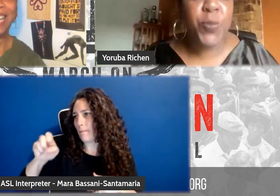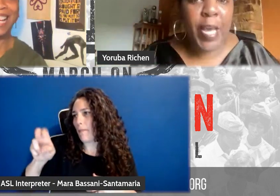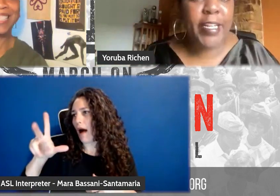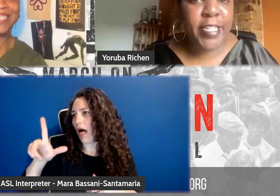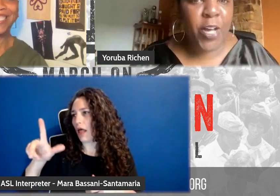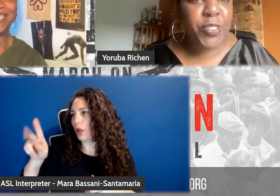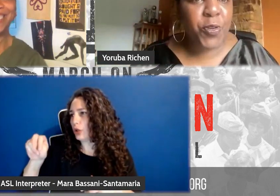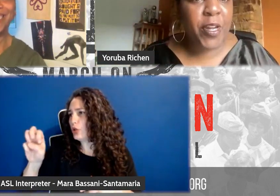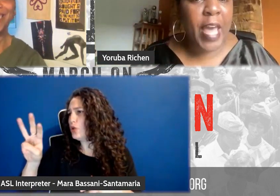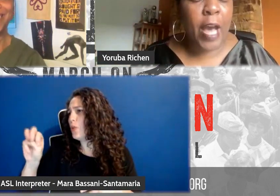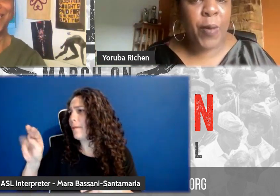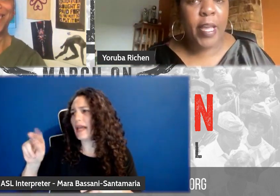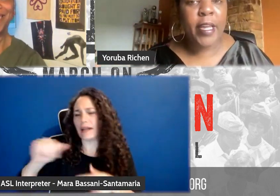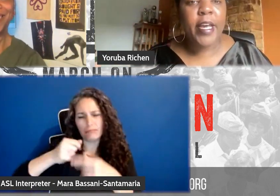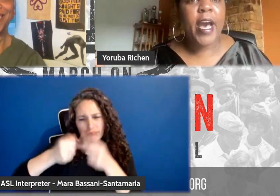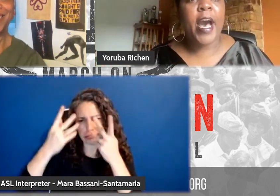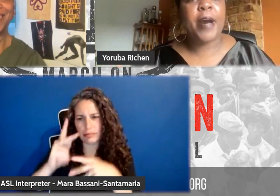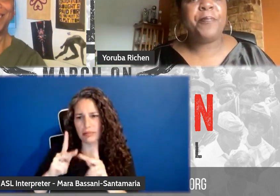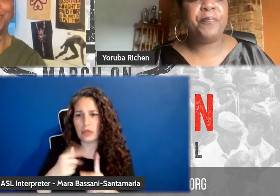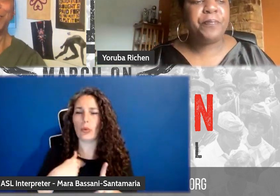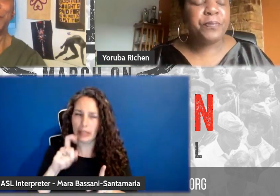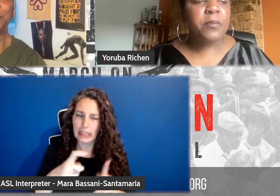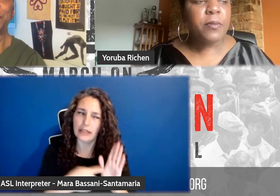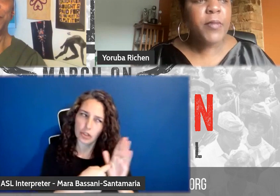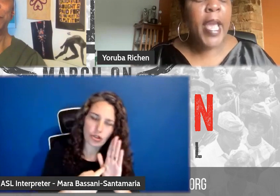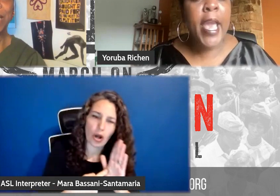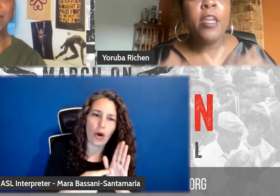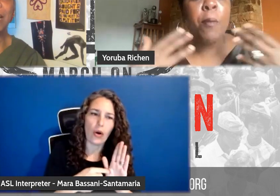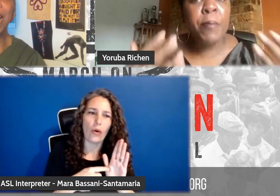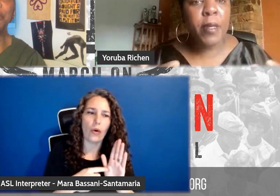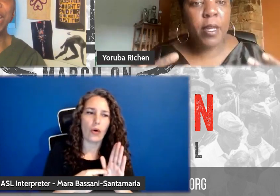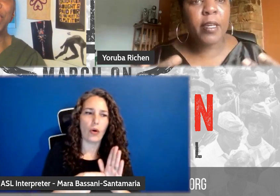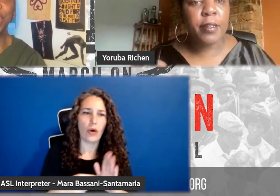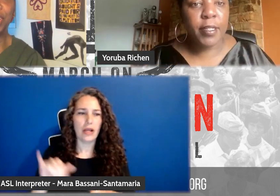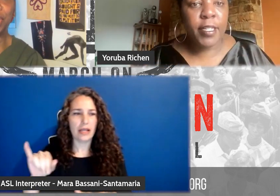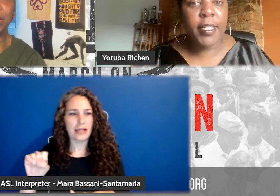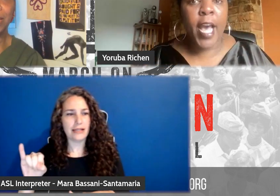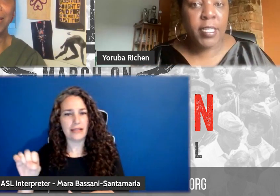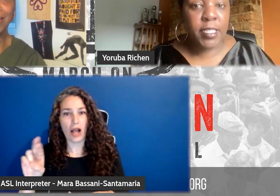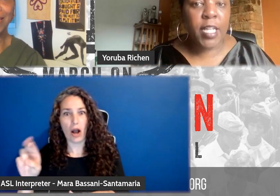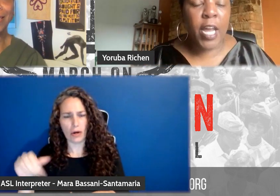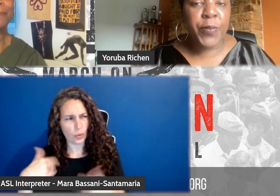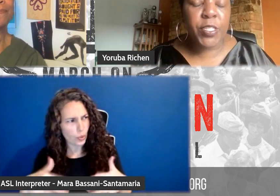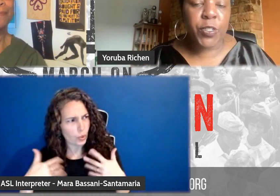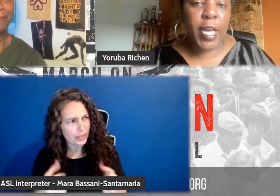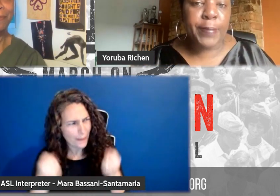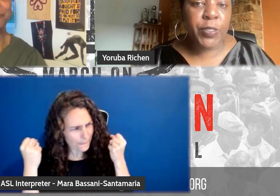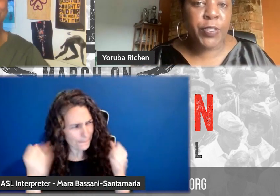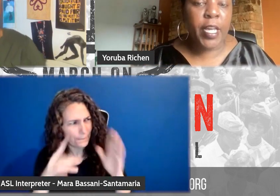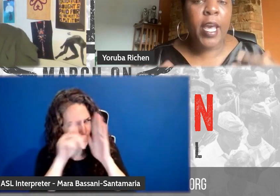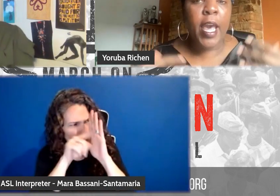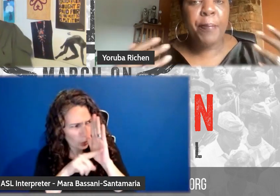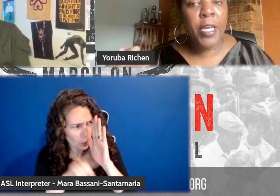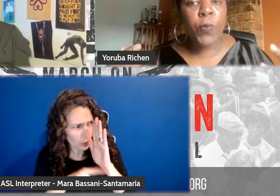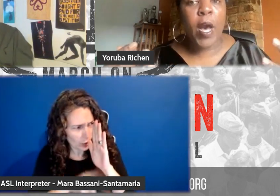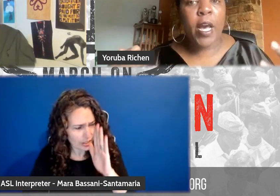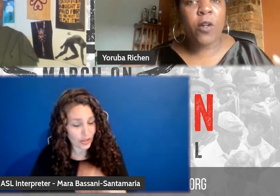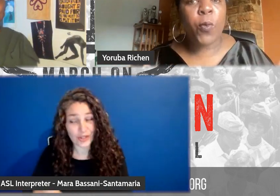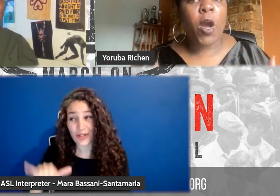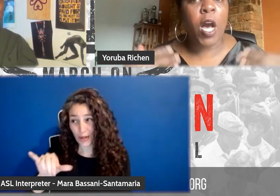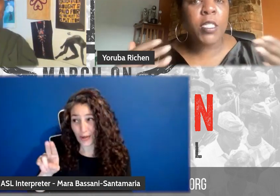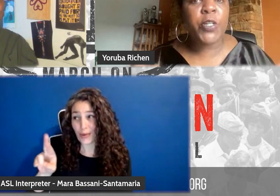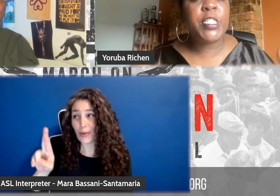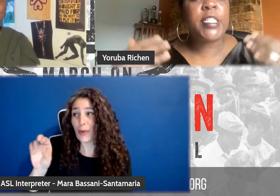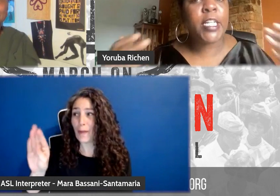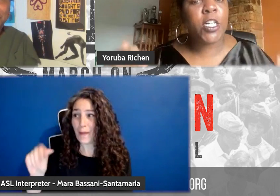we knew we had to tell the story that way. But that's a lot of research. Yes, it's a lot of research. Absolutely. Meanwhile,